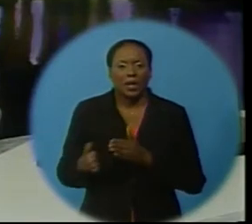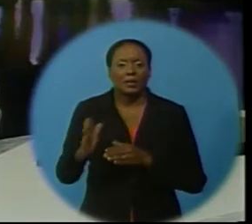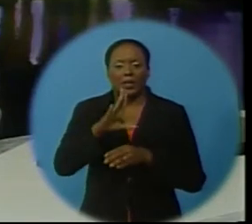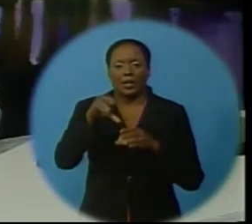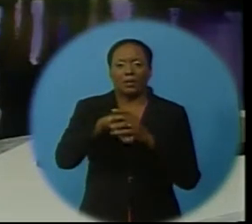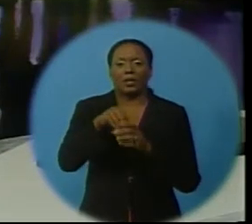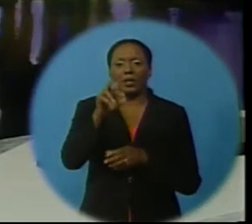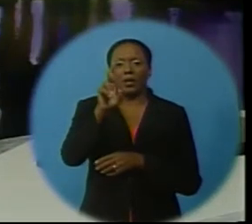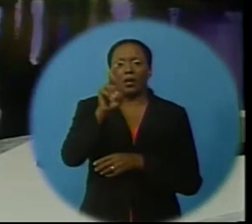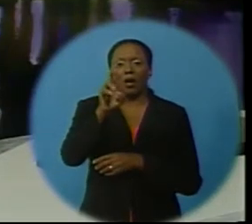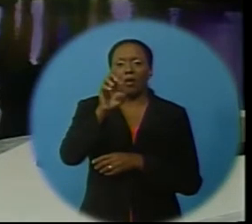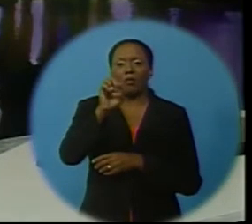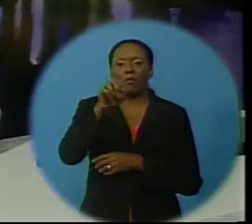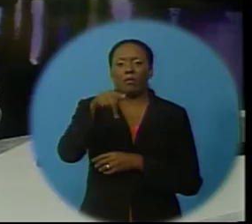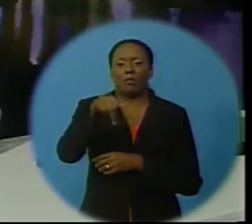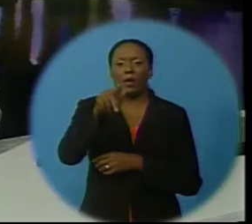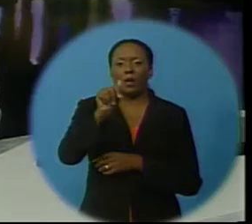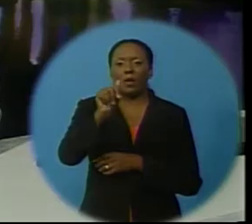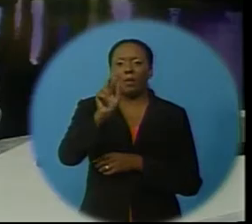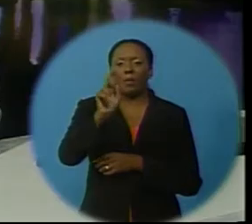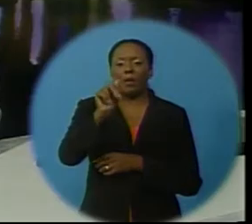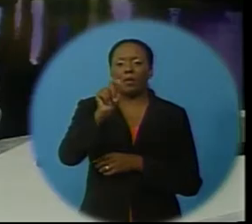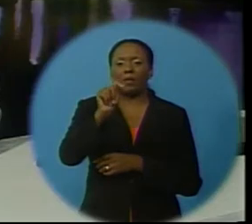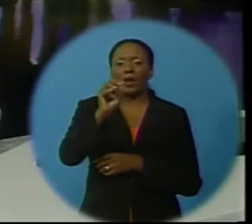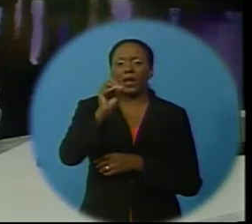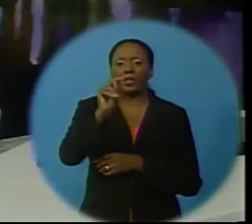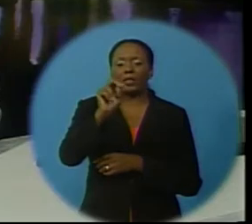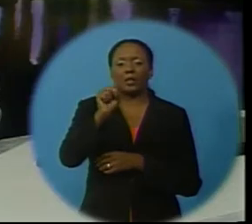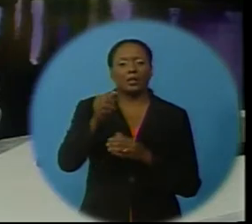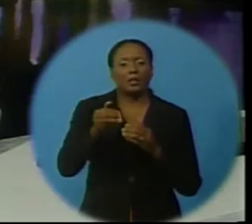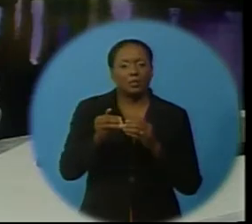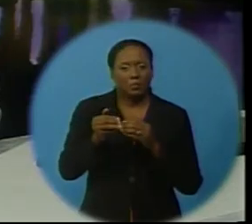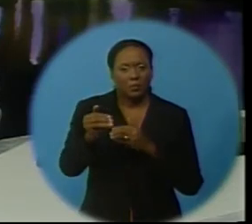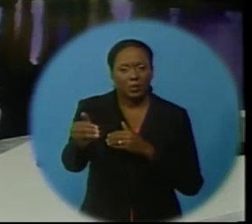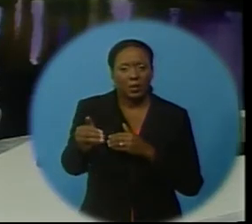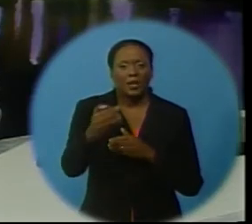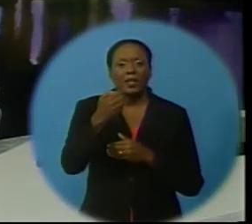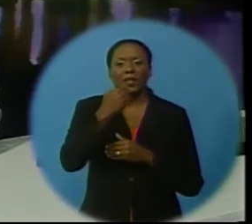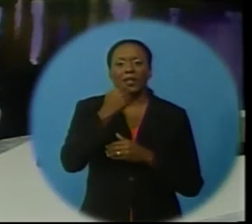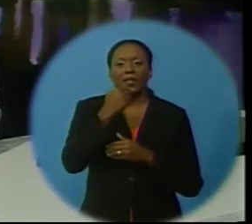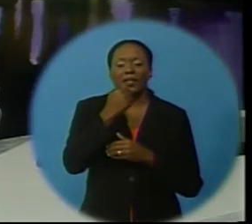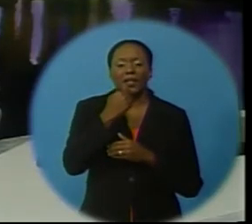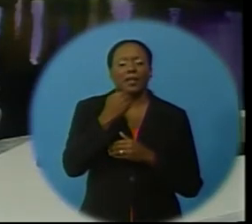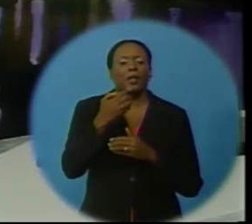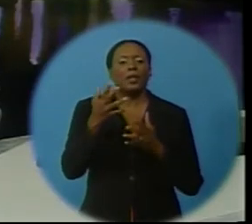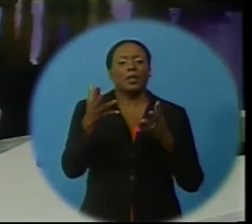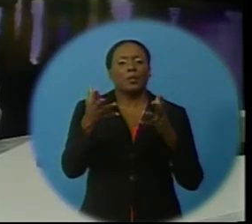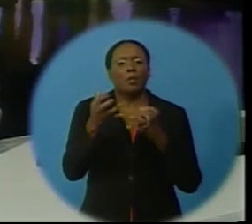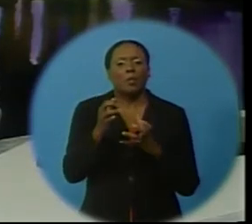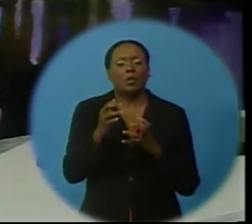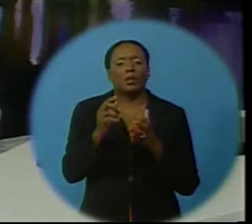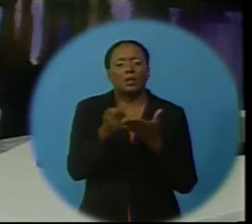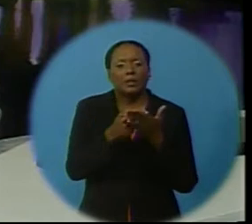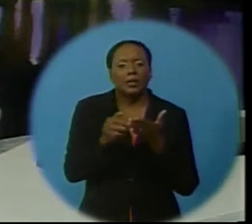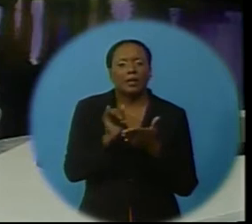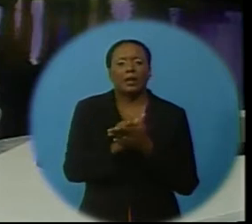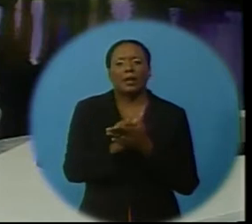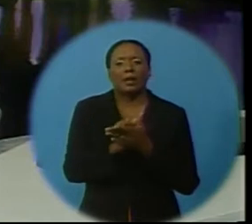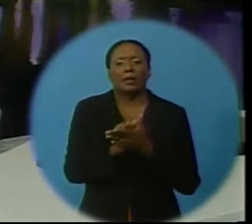Prime Minister Fundell Stewart. He acknowledges progress was being made towards reparations for native genocide and slavery, and that there